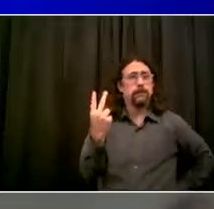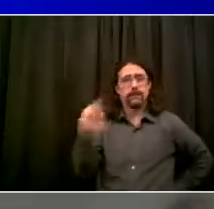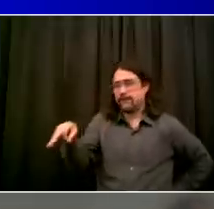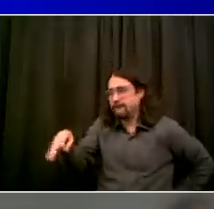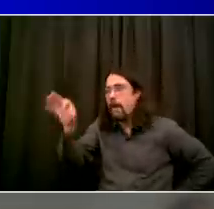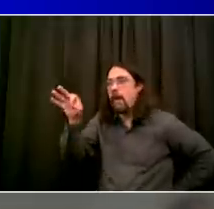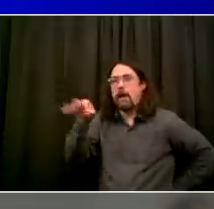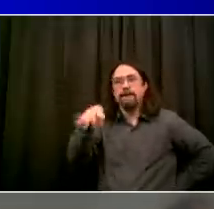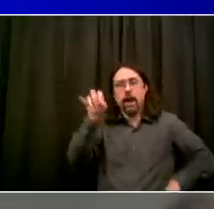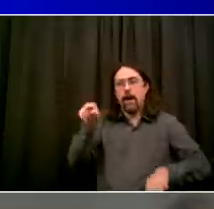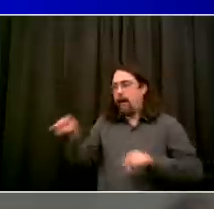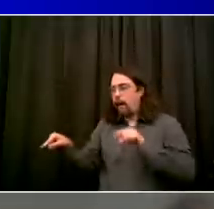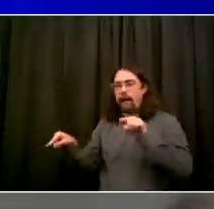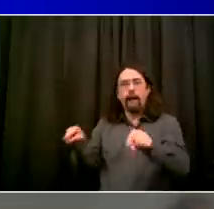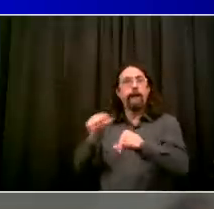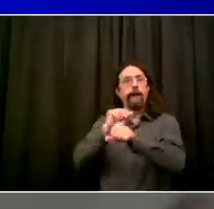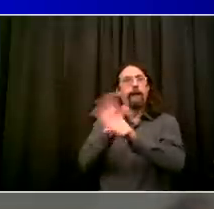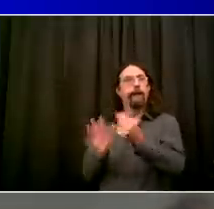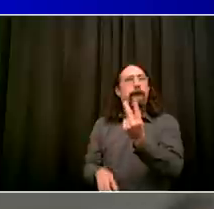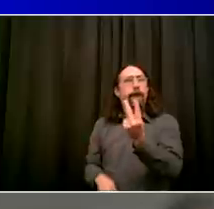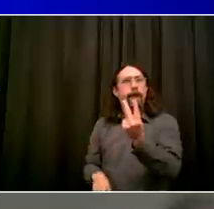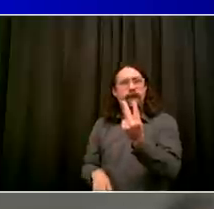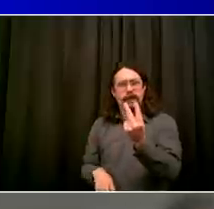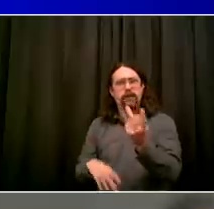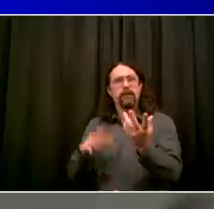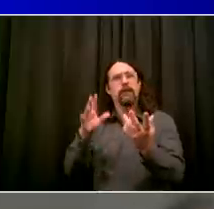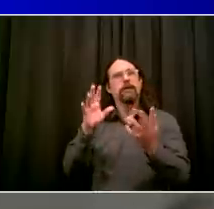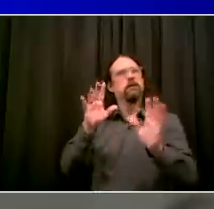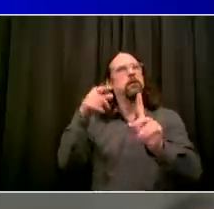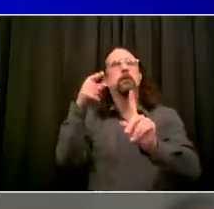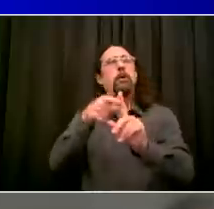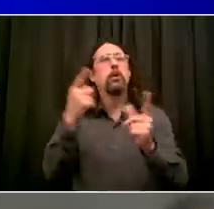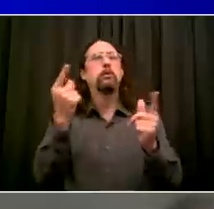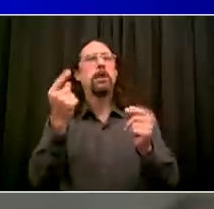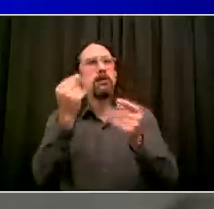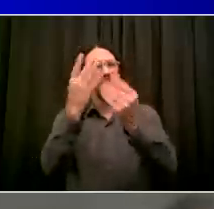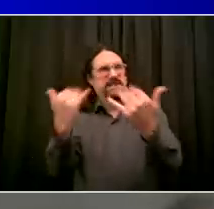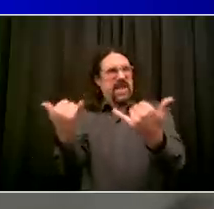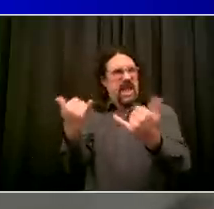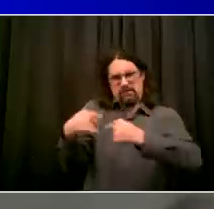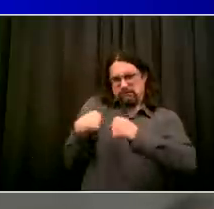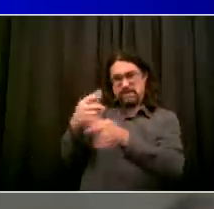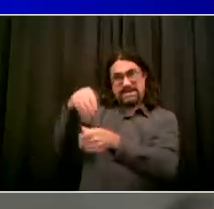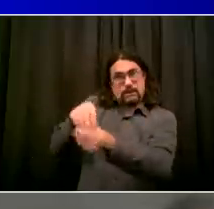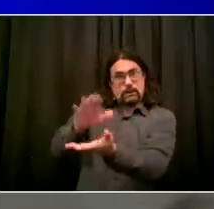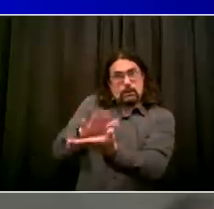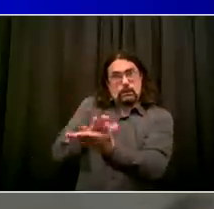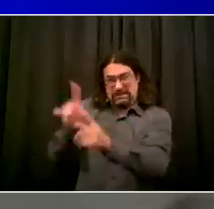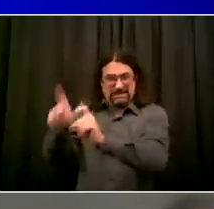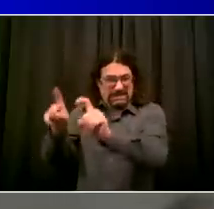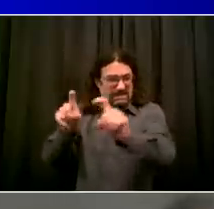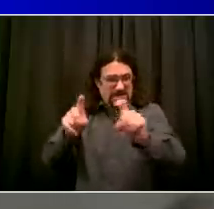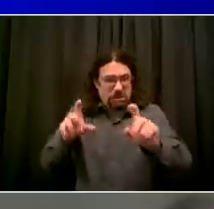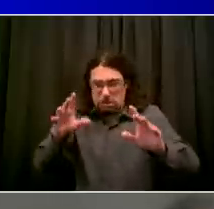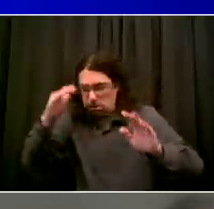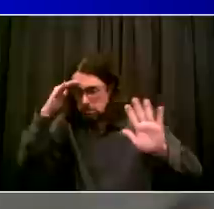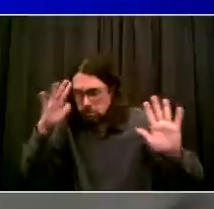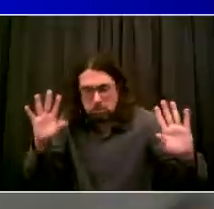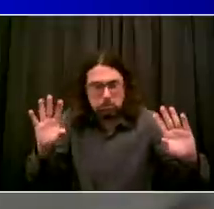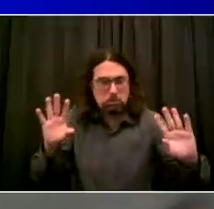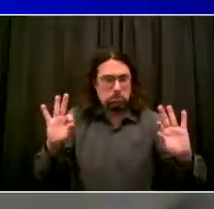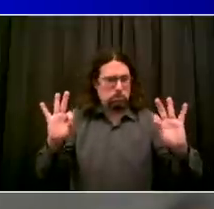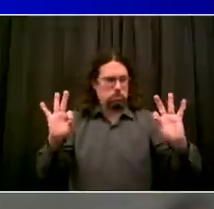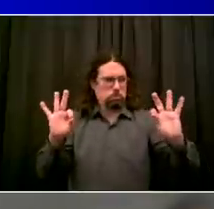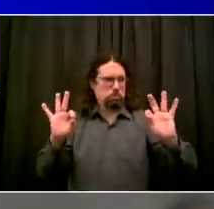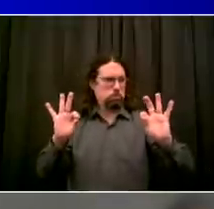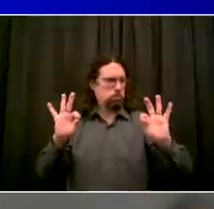Folks understand the hand washing, the hand sanitizer, the social distancing, the face mask. If sick, they're staying home. People are doing this the right way,